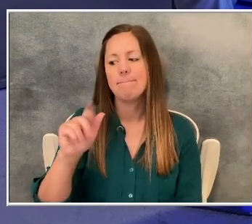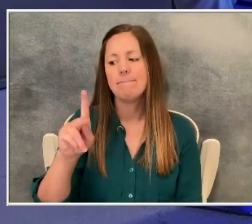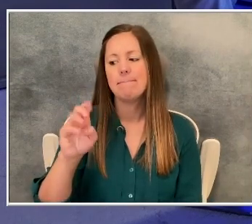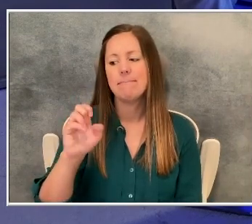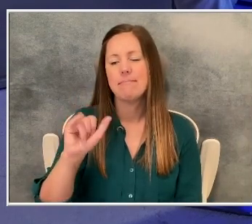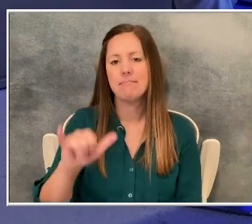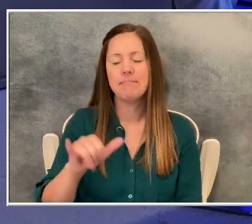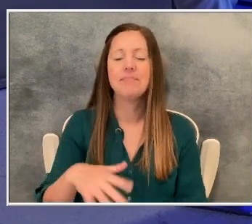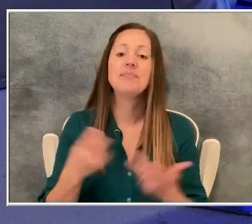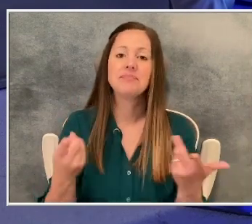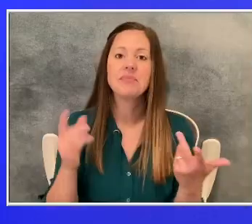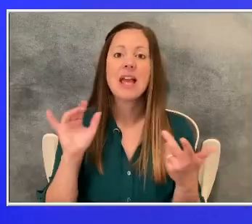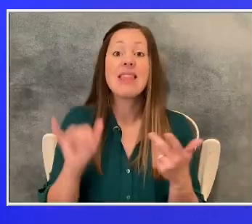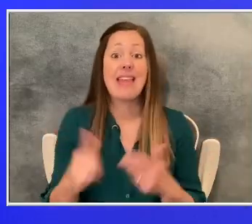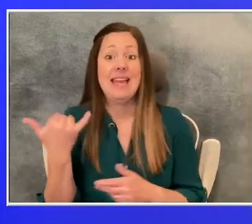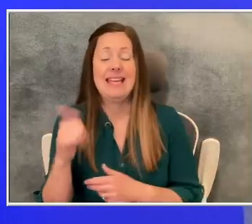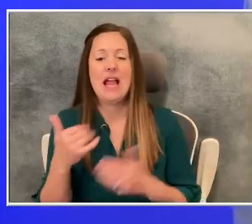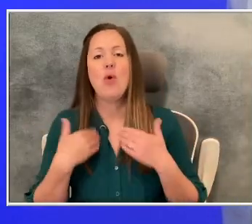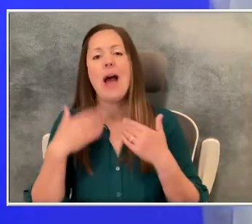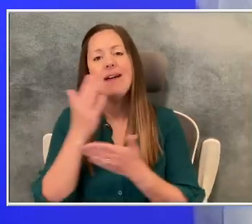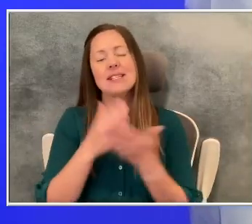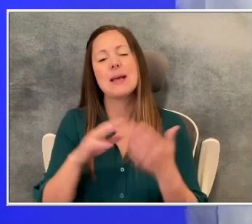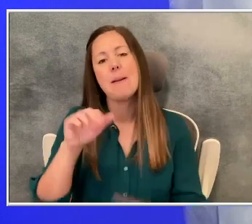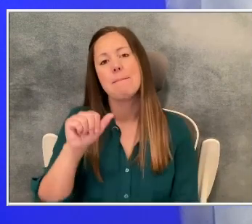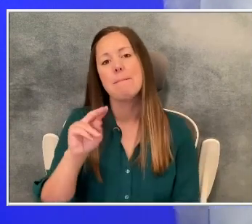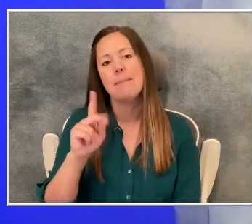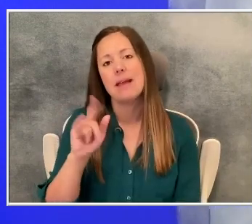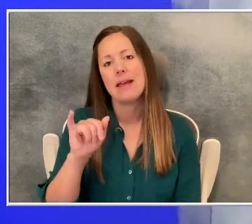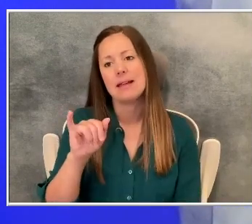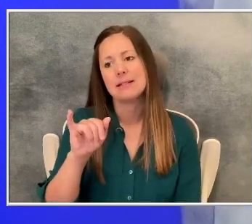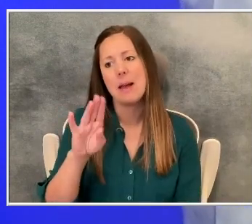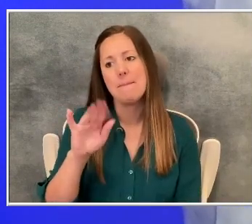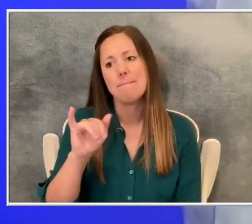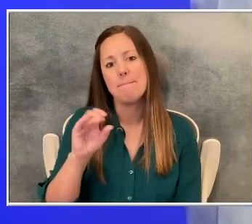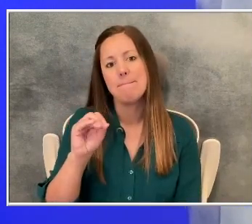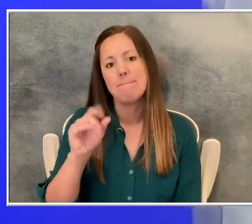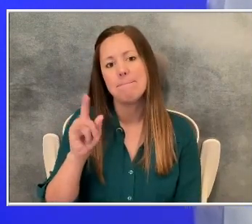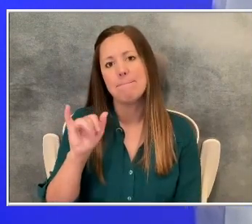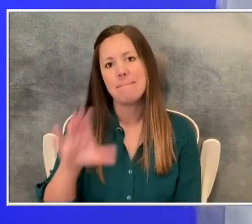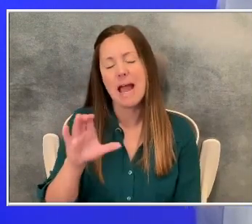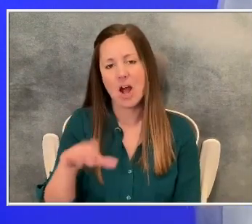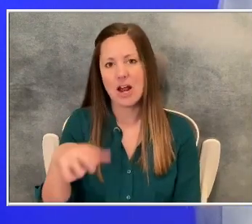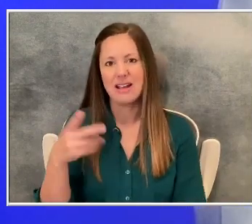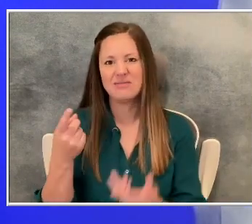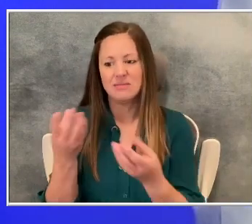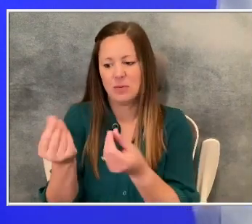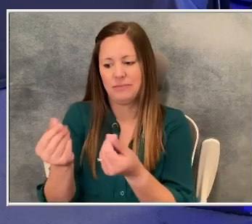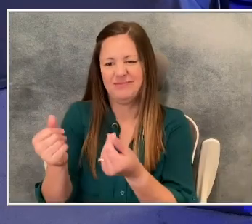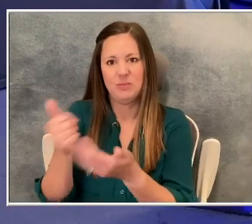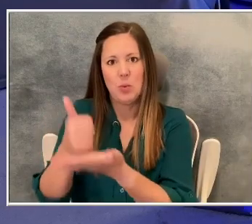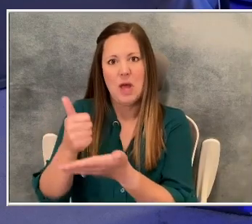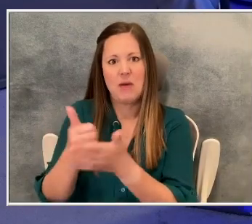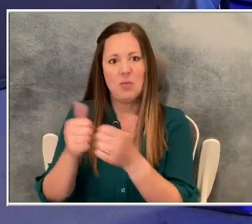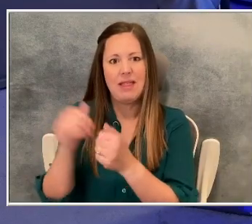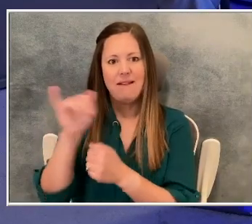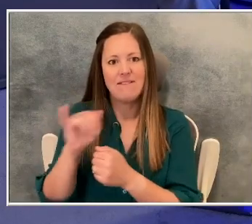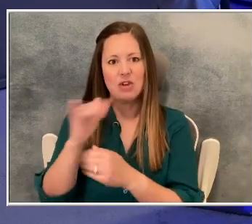some antibiotic solution, which we do sometimes when we're concerned about infection risk. Okay. I'm having a little micro. I've got a